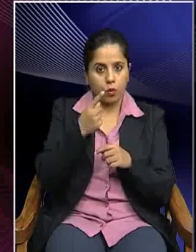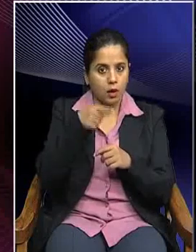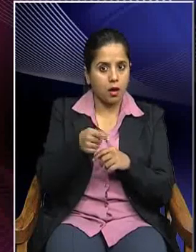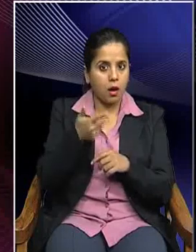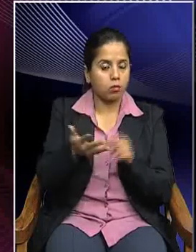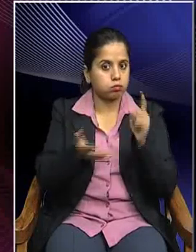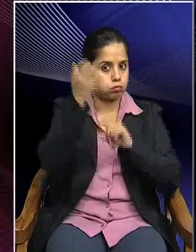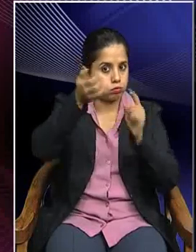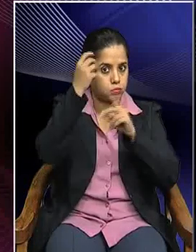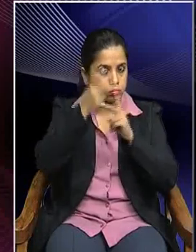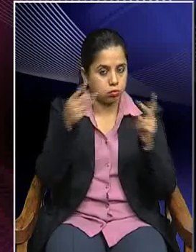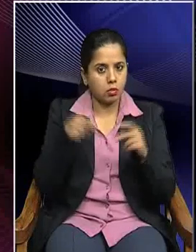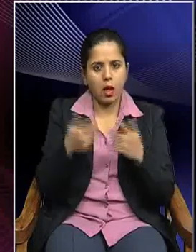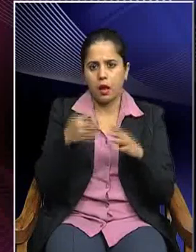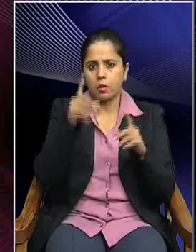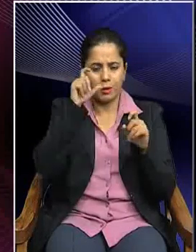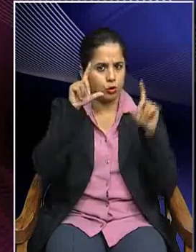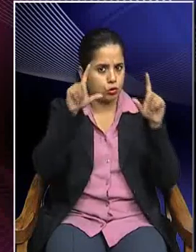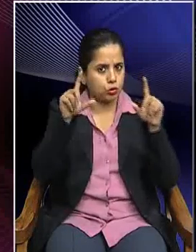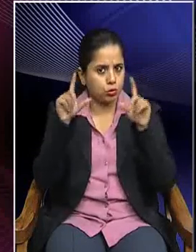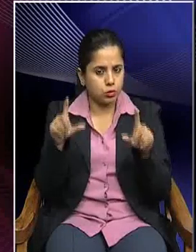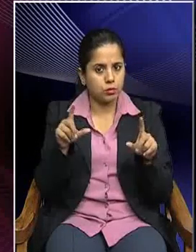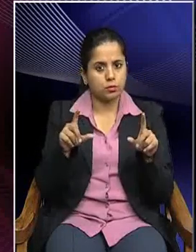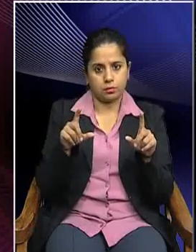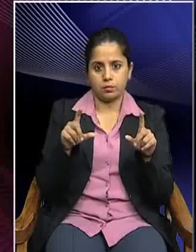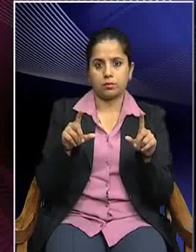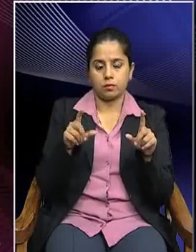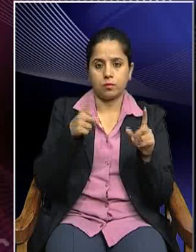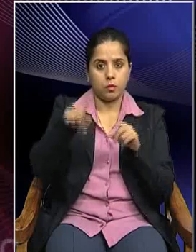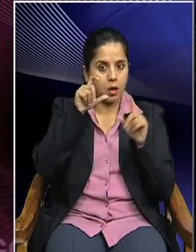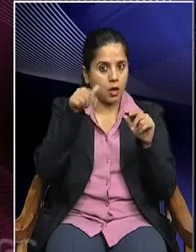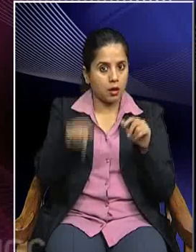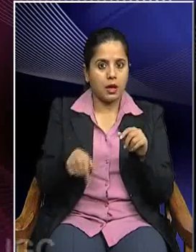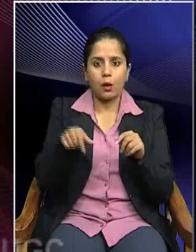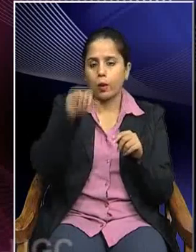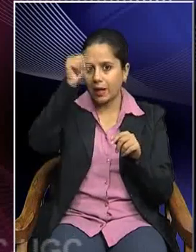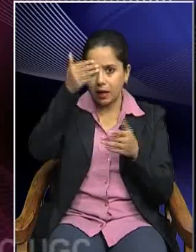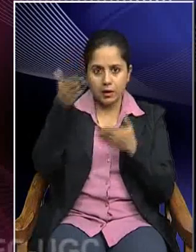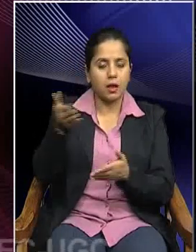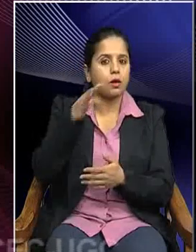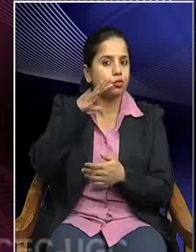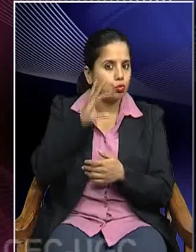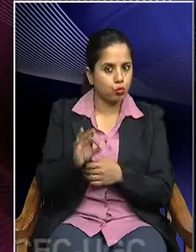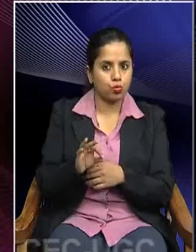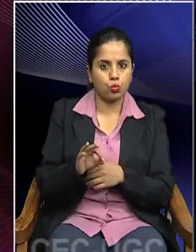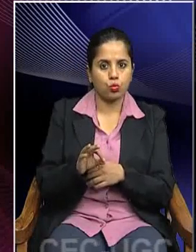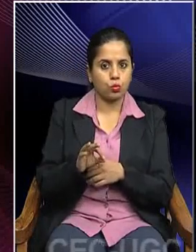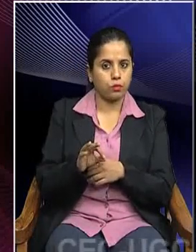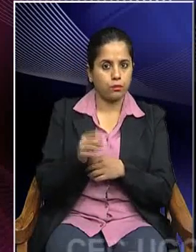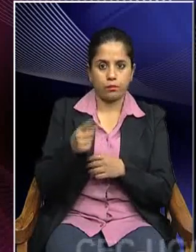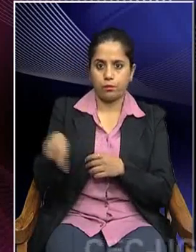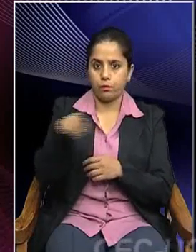accompaniments of any imagery. They are distinctly Indian. So there is